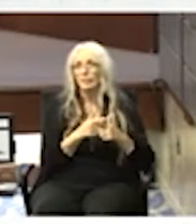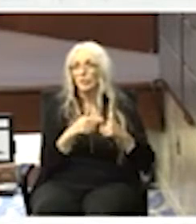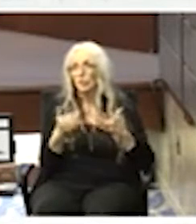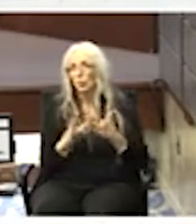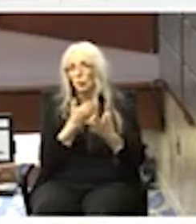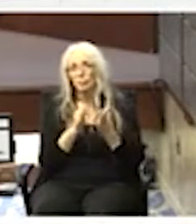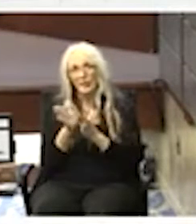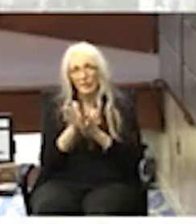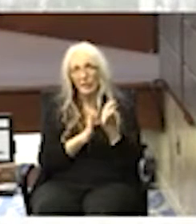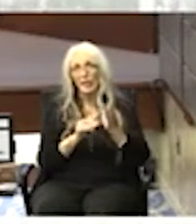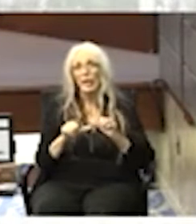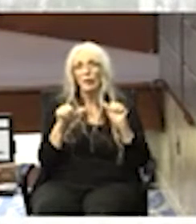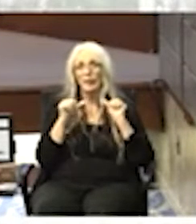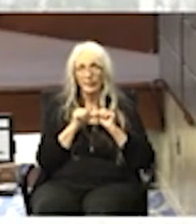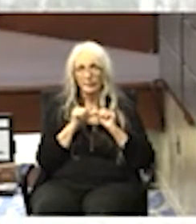picnic areas.